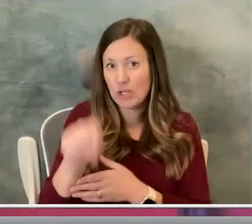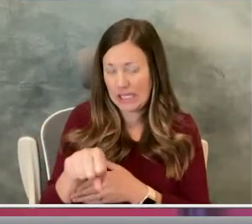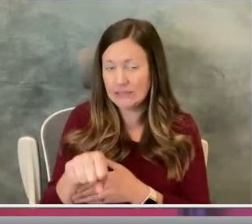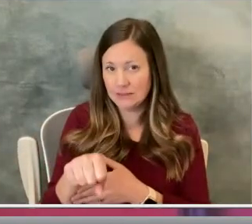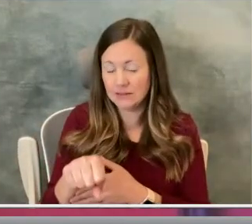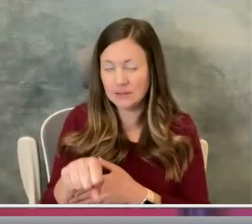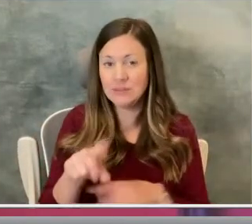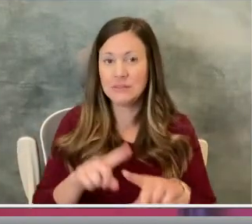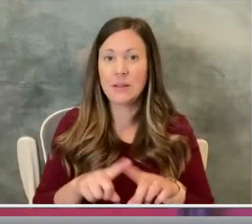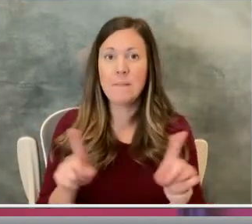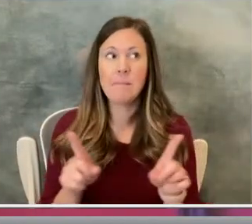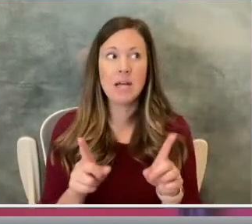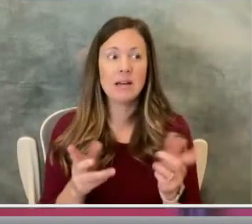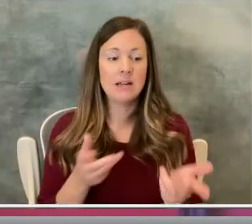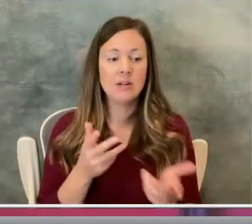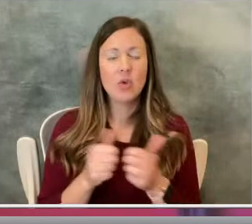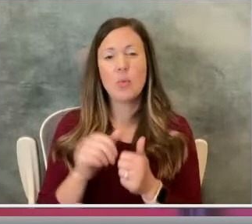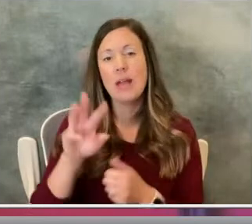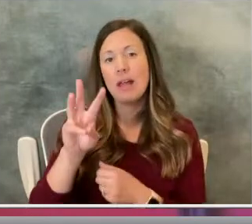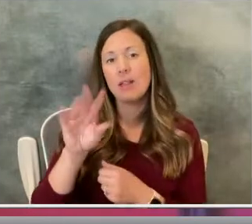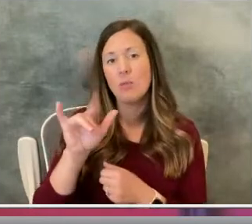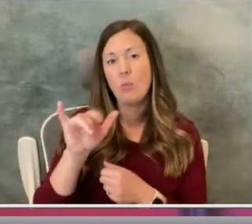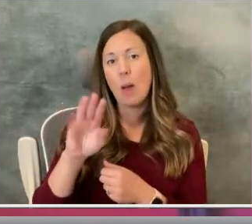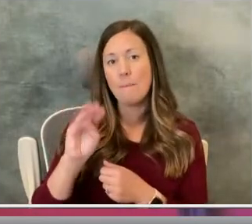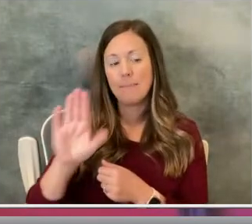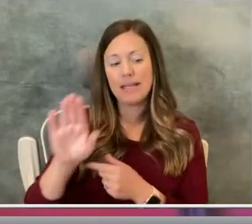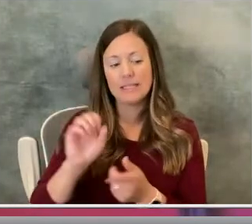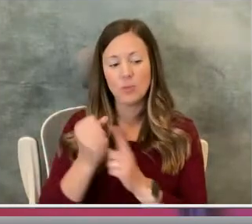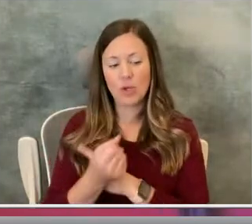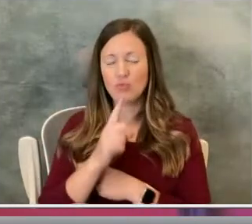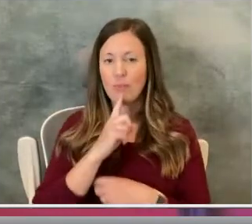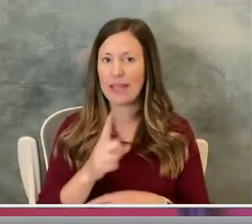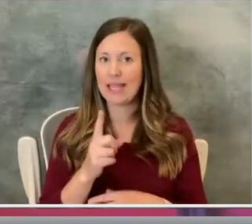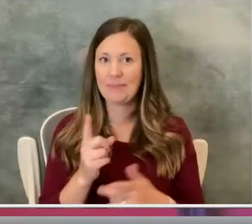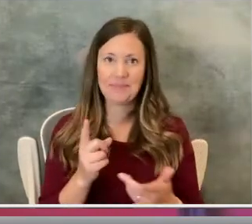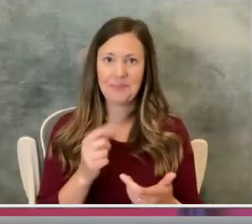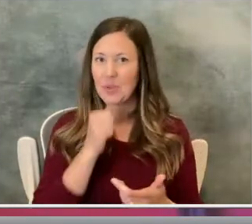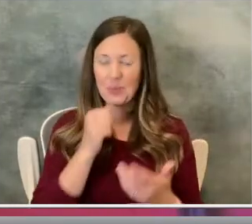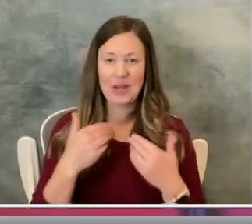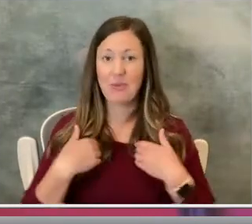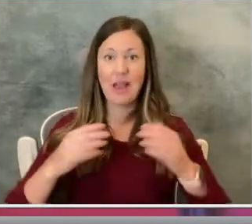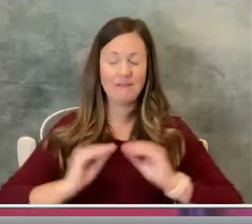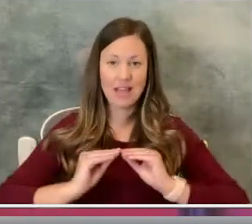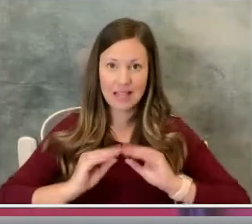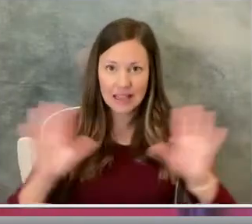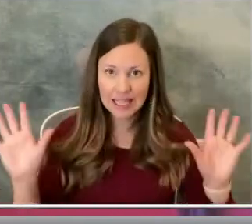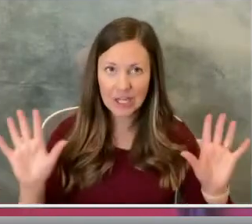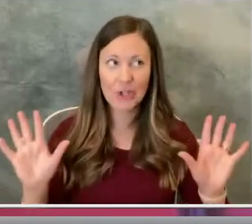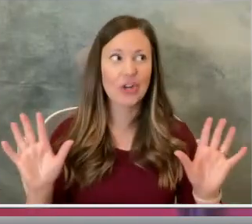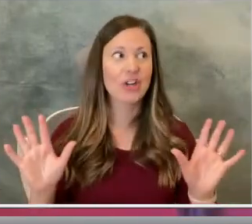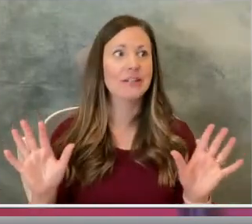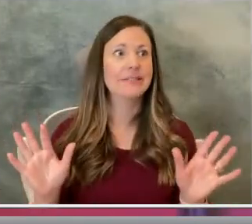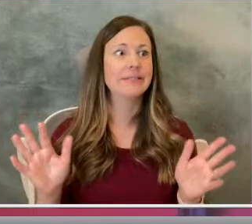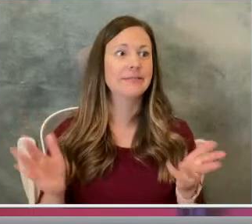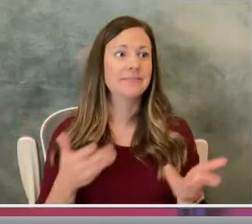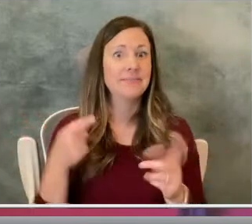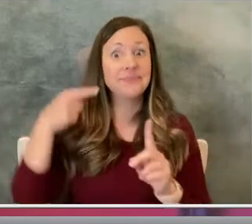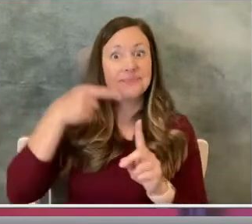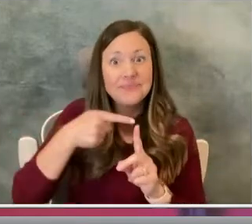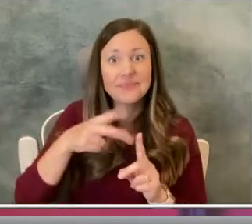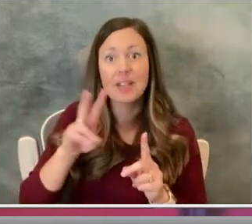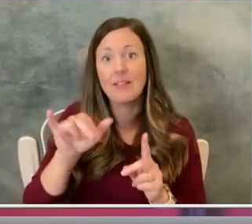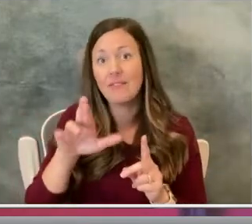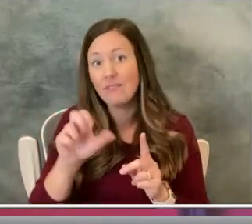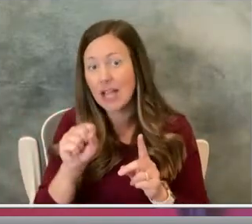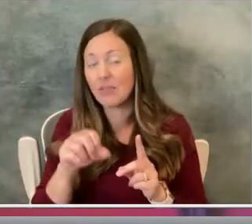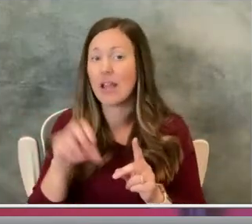in Williams' specific case, we don't have a clear, definitive virus or genetic abnormality